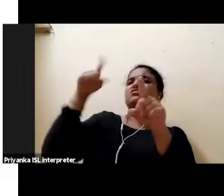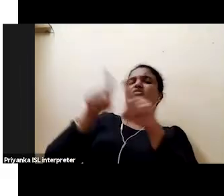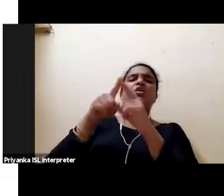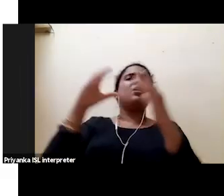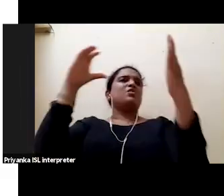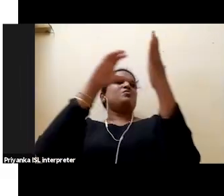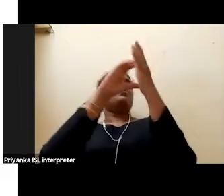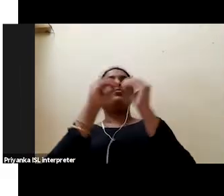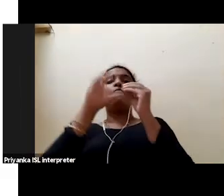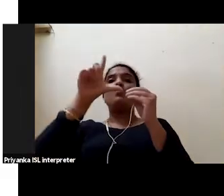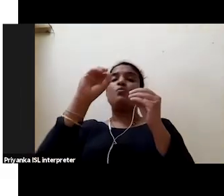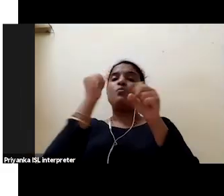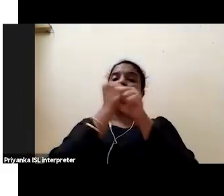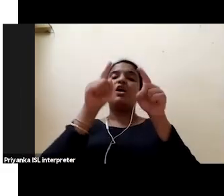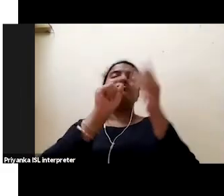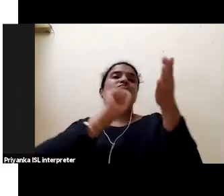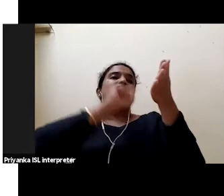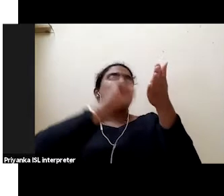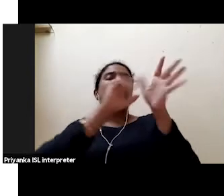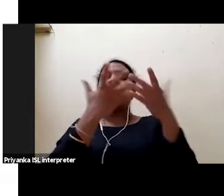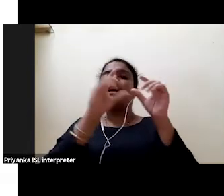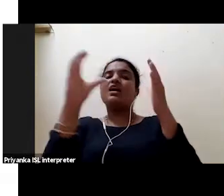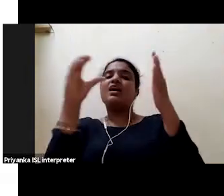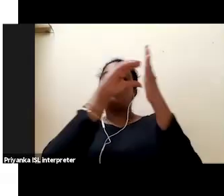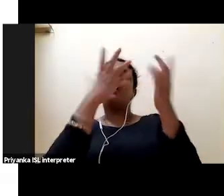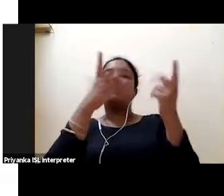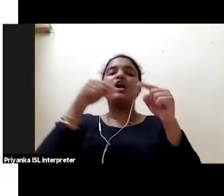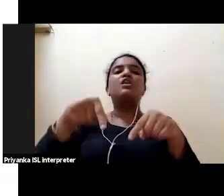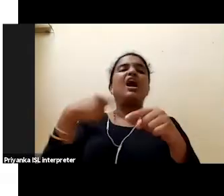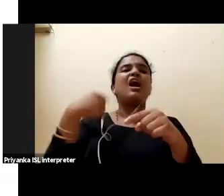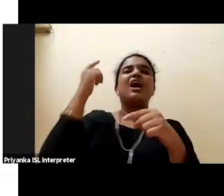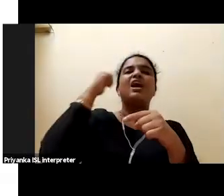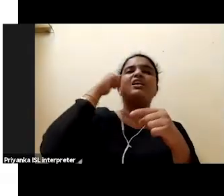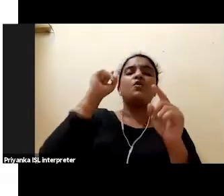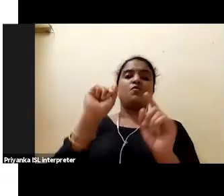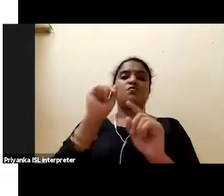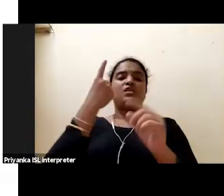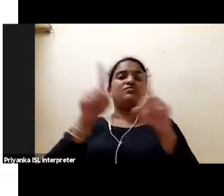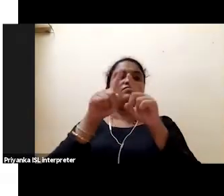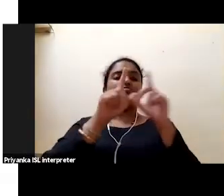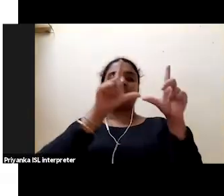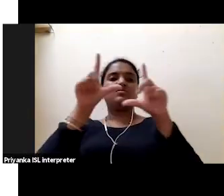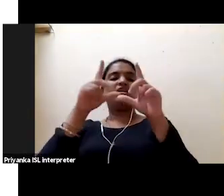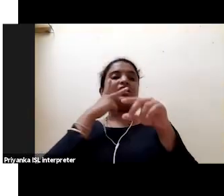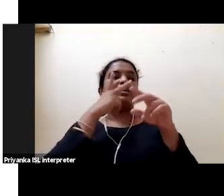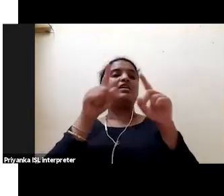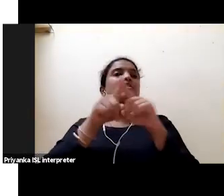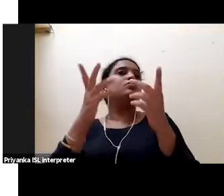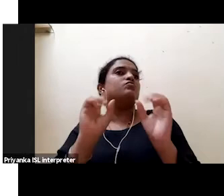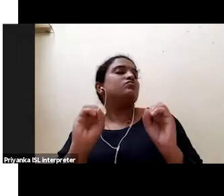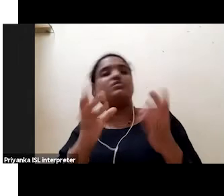blog if they had something to say. But in today's times, I think the first port of call is usually Instagram,